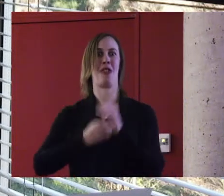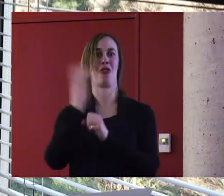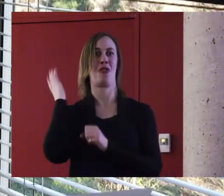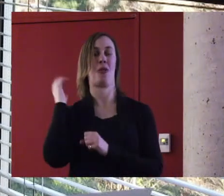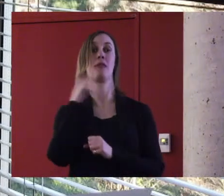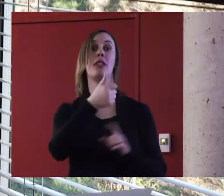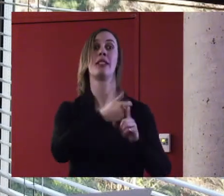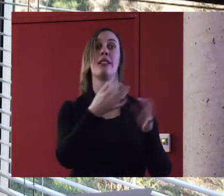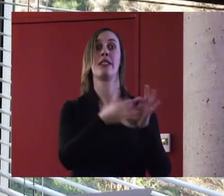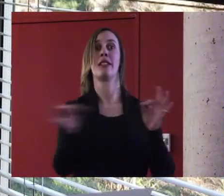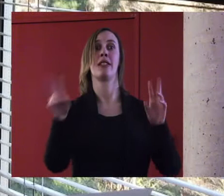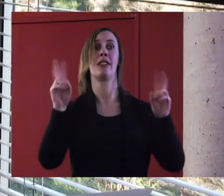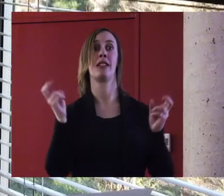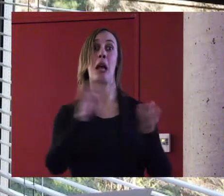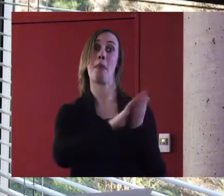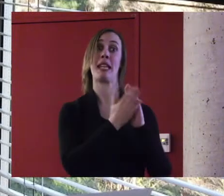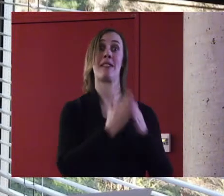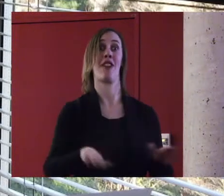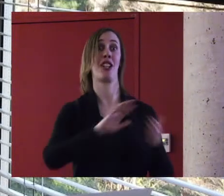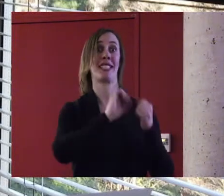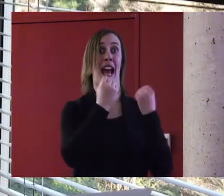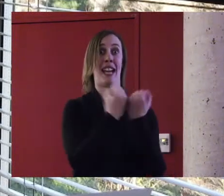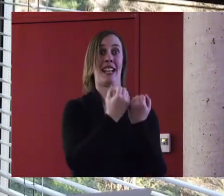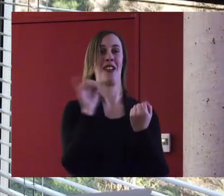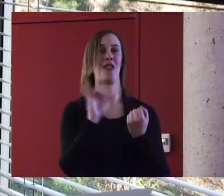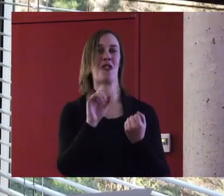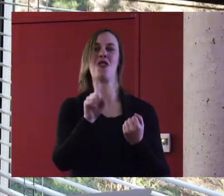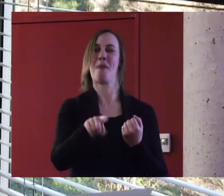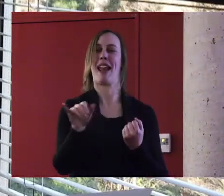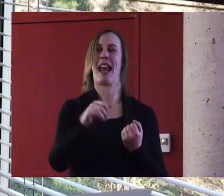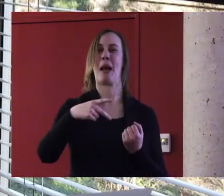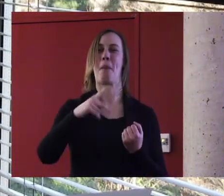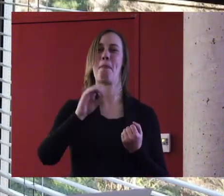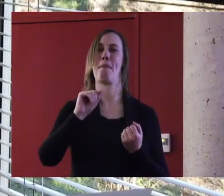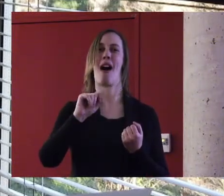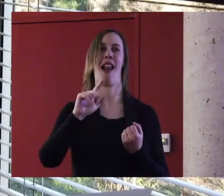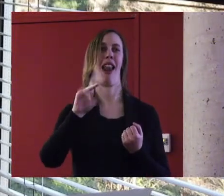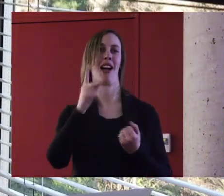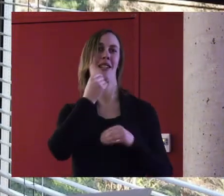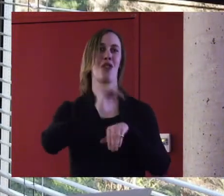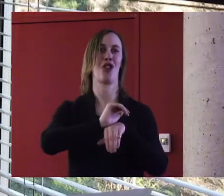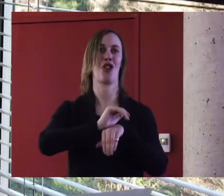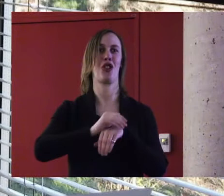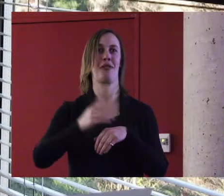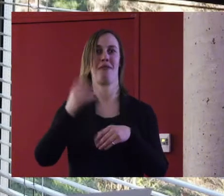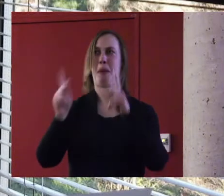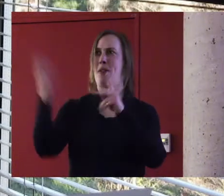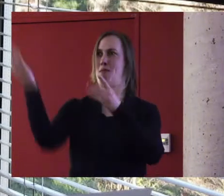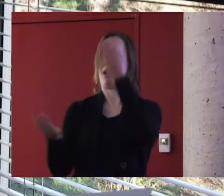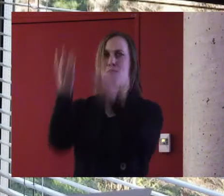society should function like a potluck supper. A diversity of offerings is needed. Every